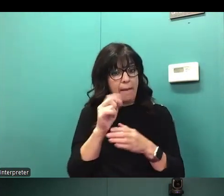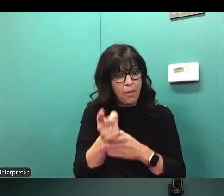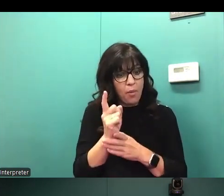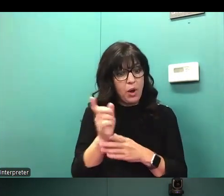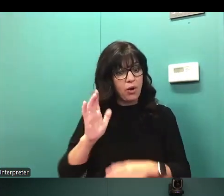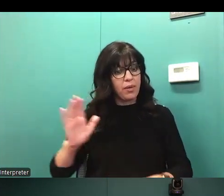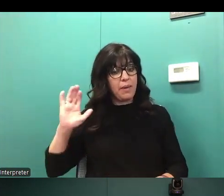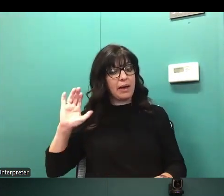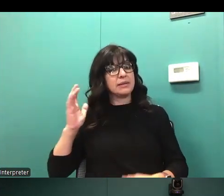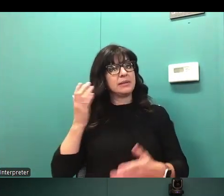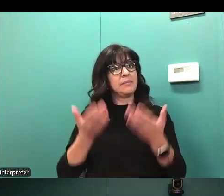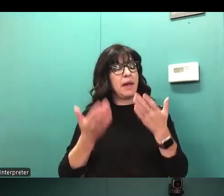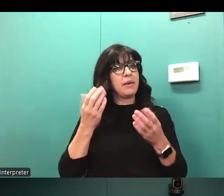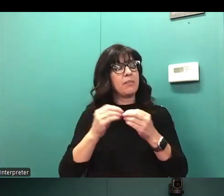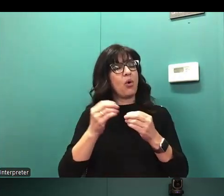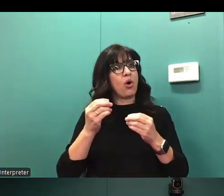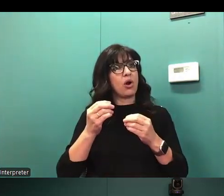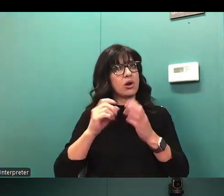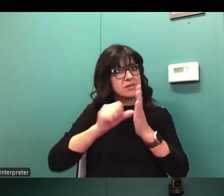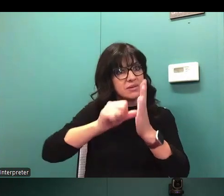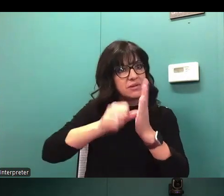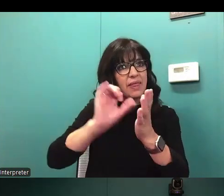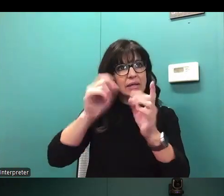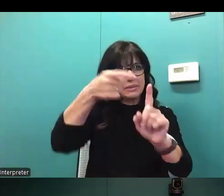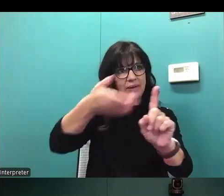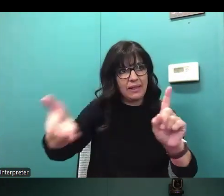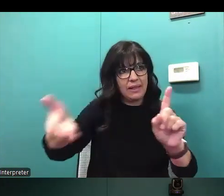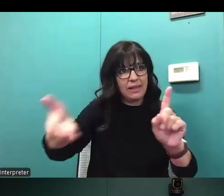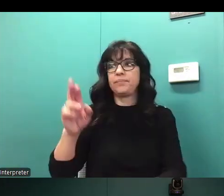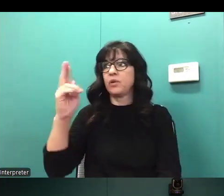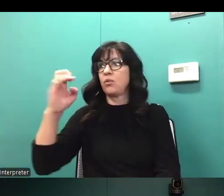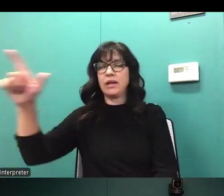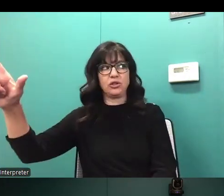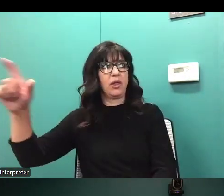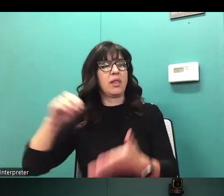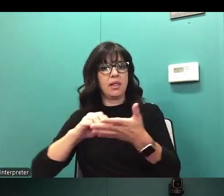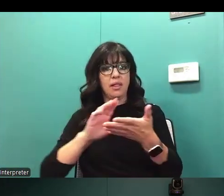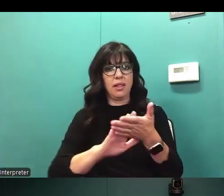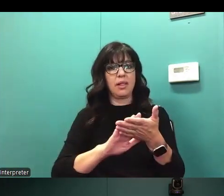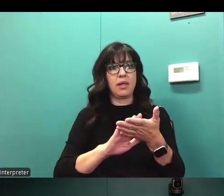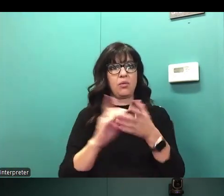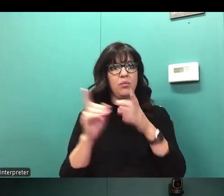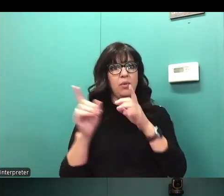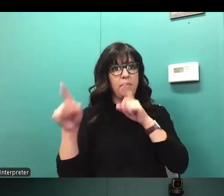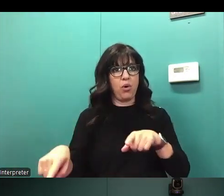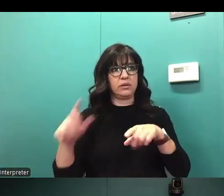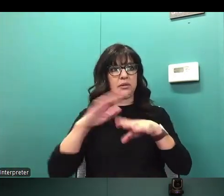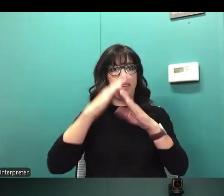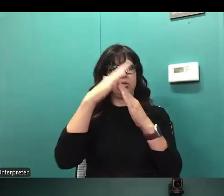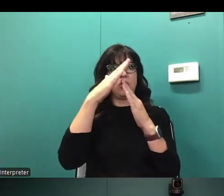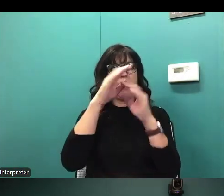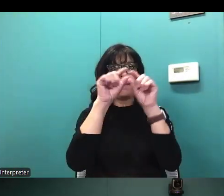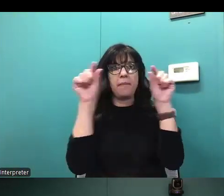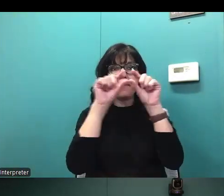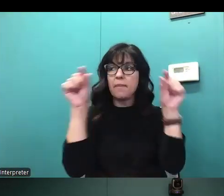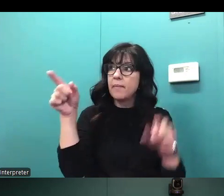like acoustically highlight that more and give more exposure. Rachel? Yeah, I put on my reports a little disclaimer at the top. saying